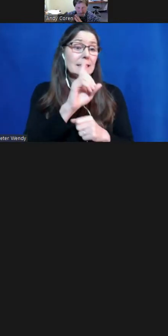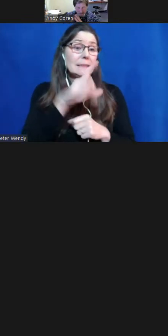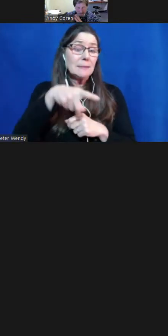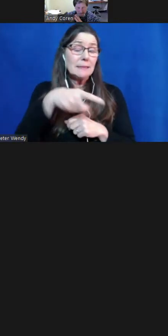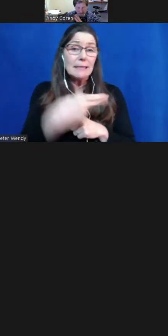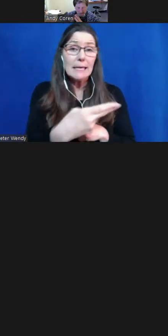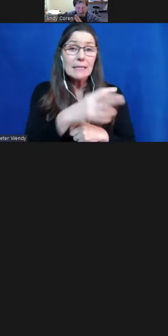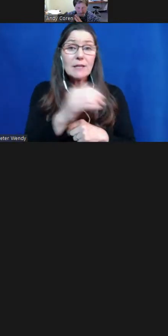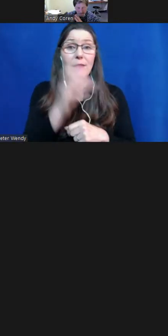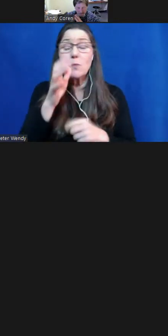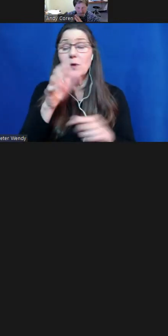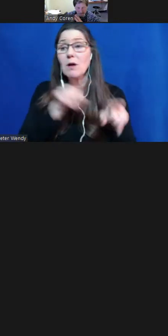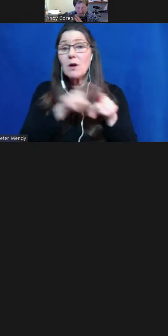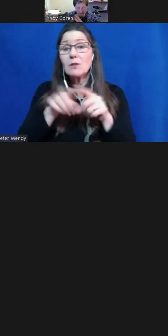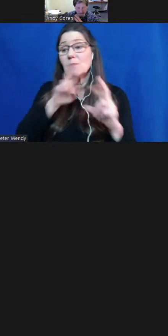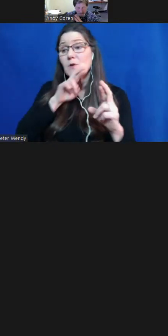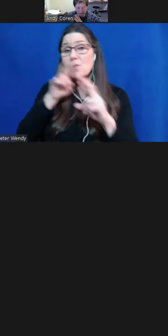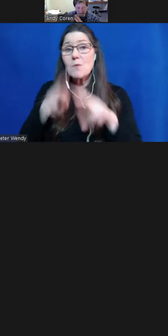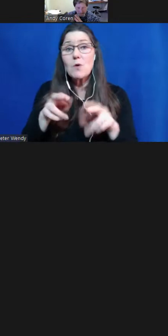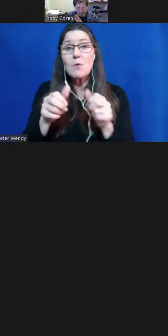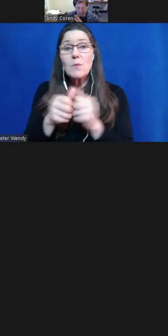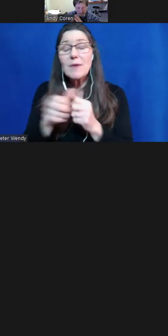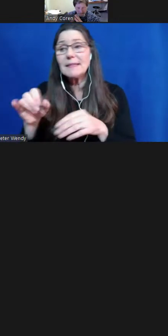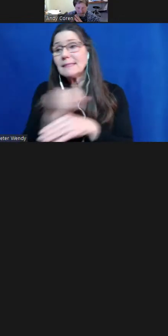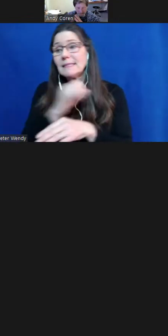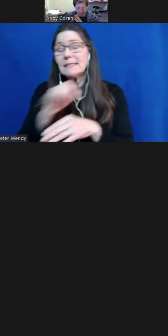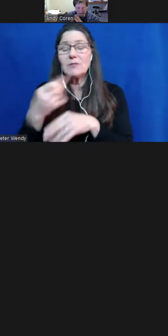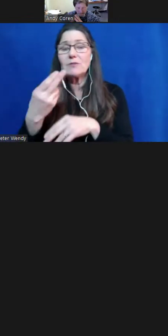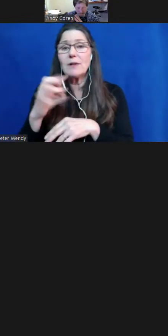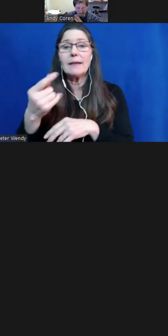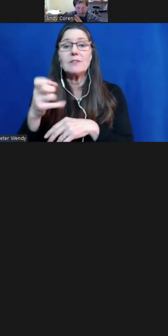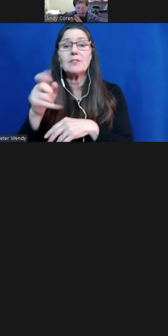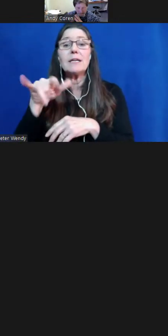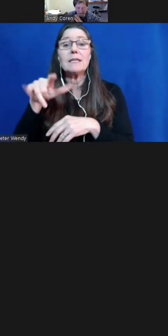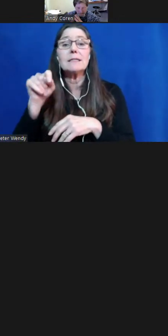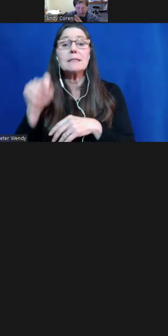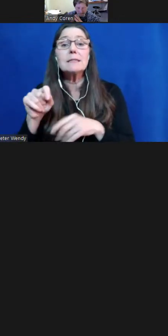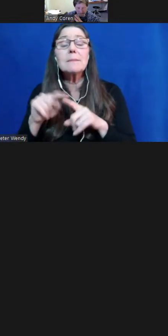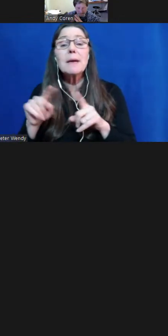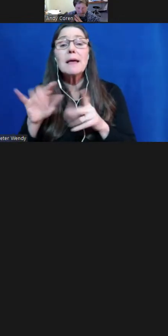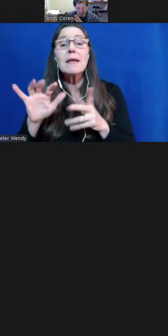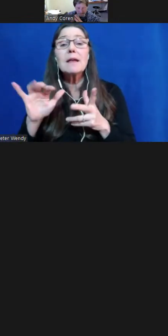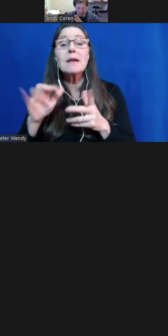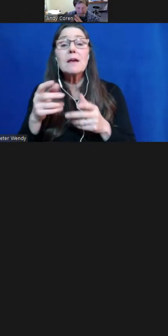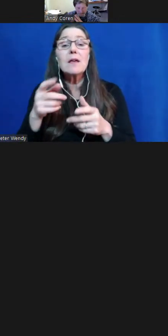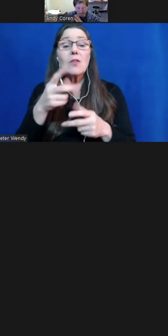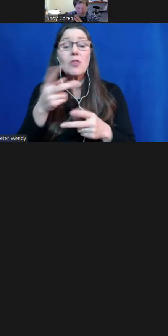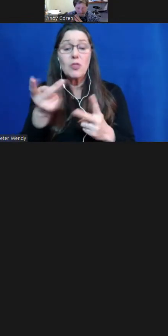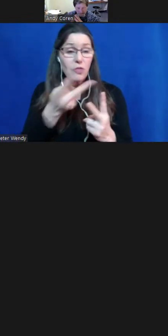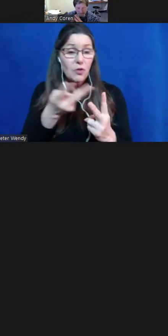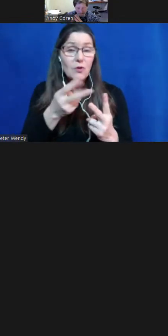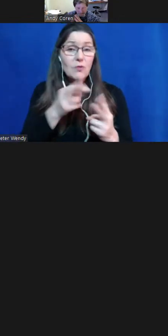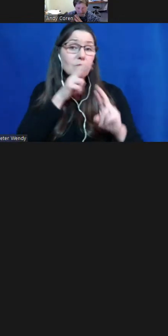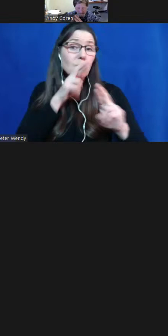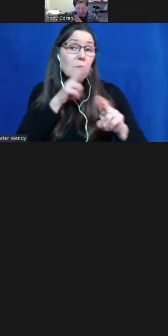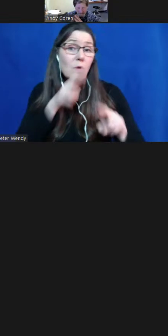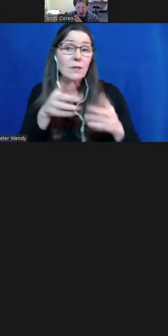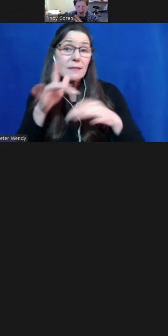going to be a report done by this industrial hygienicist. Will those reports be available to the public?